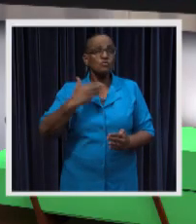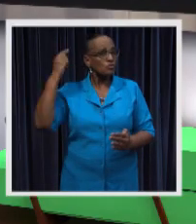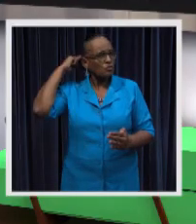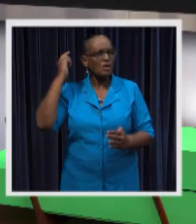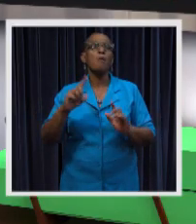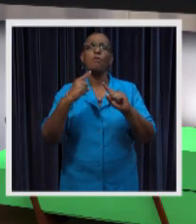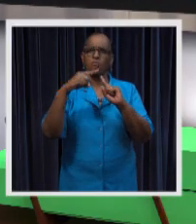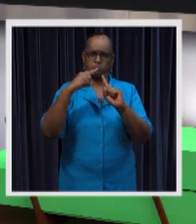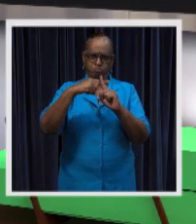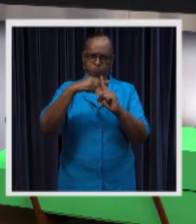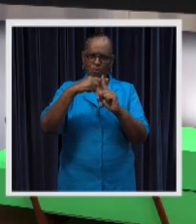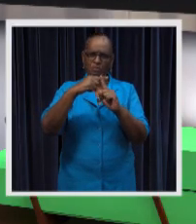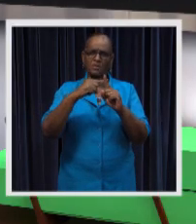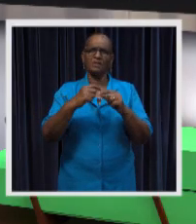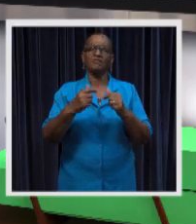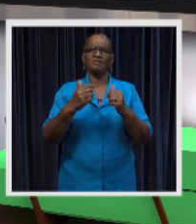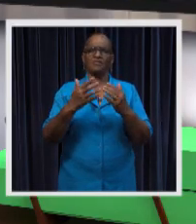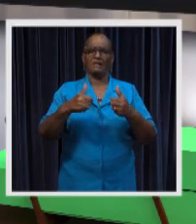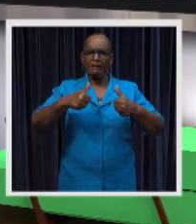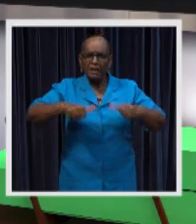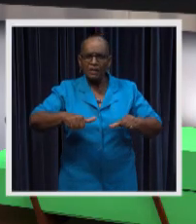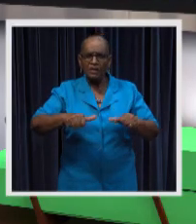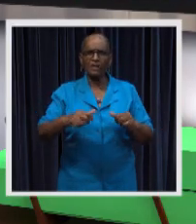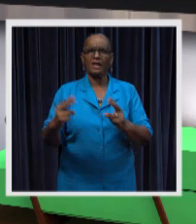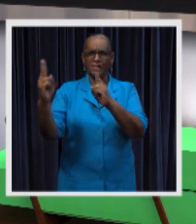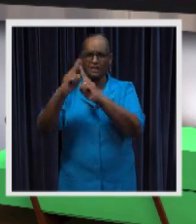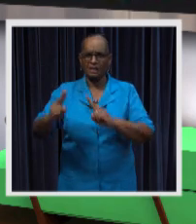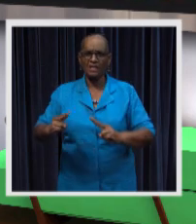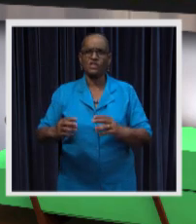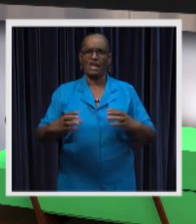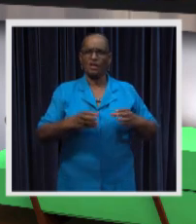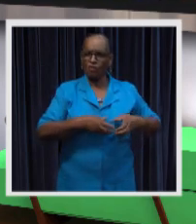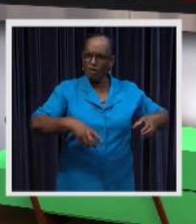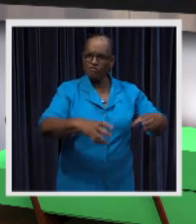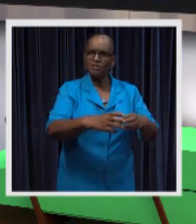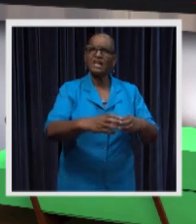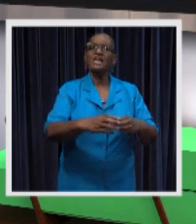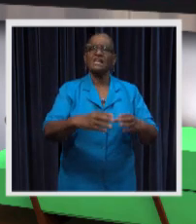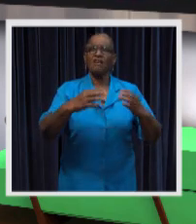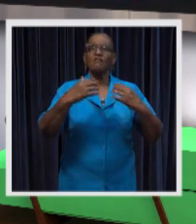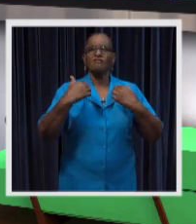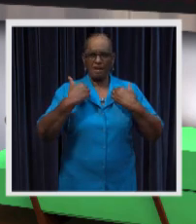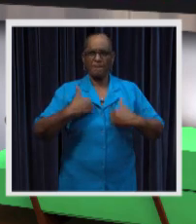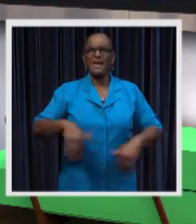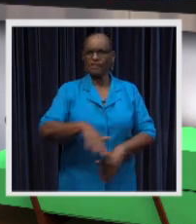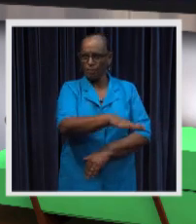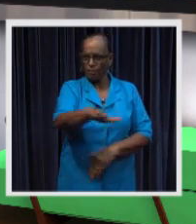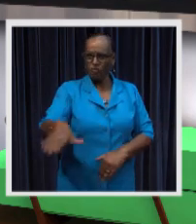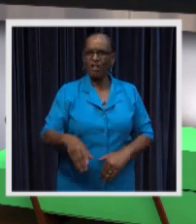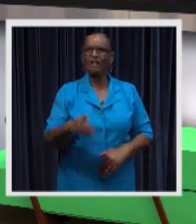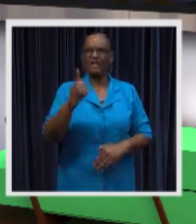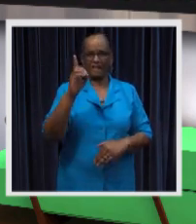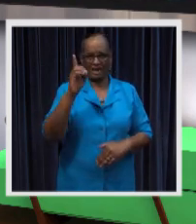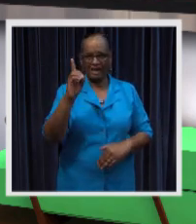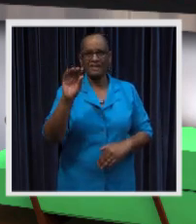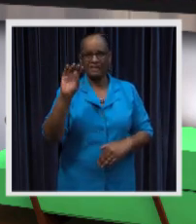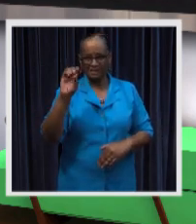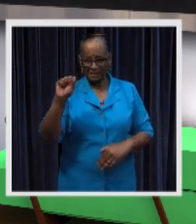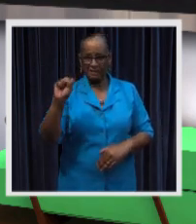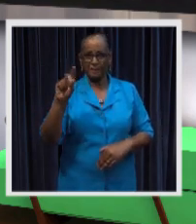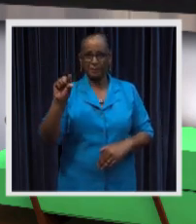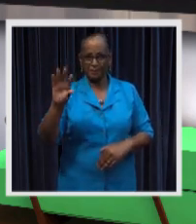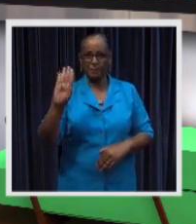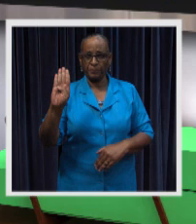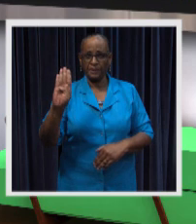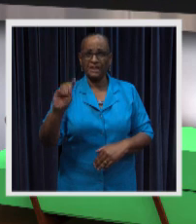Suriname made a positive impression during the International Conference on Population and Development, ICDP. This was held